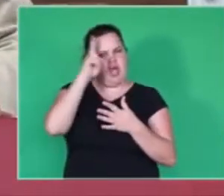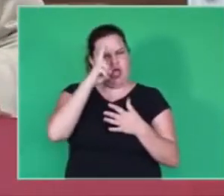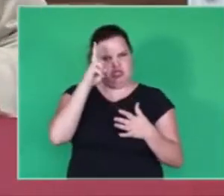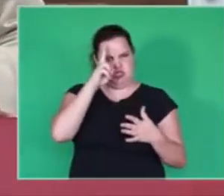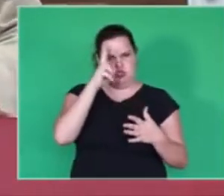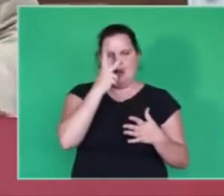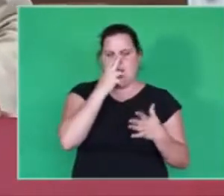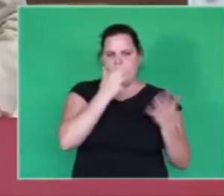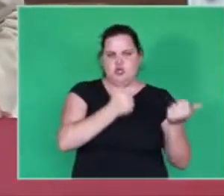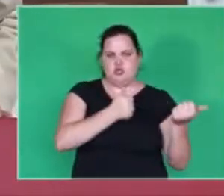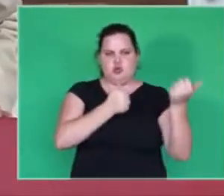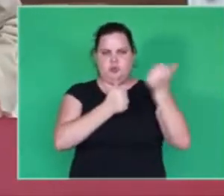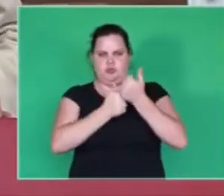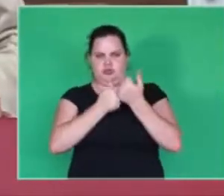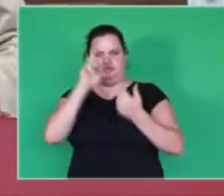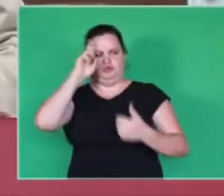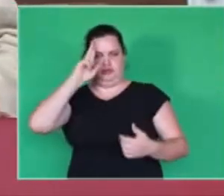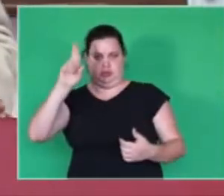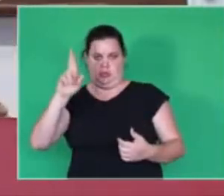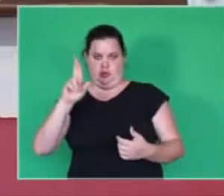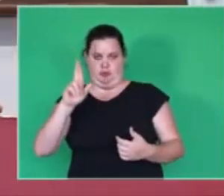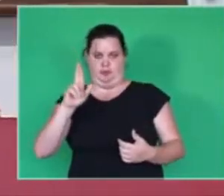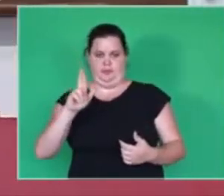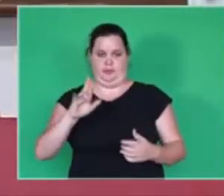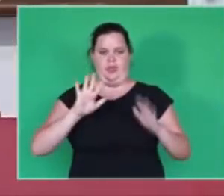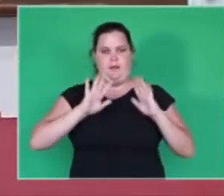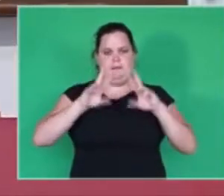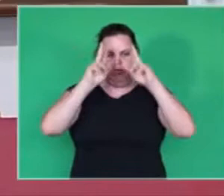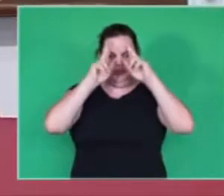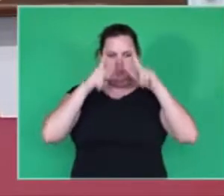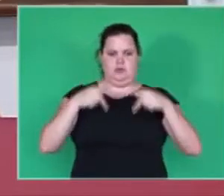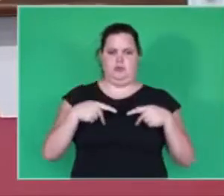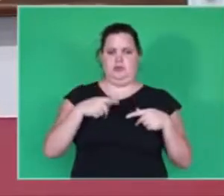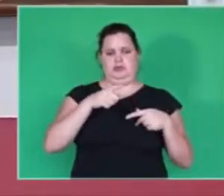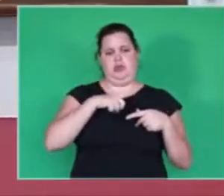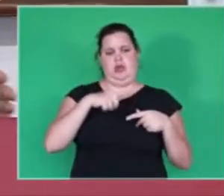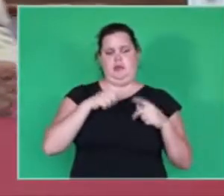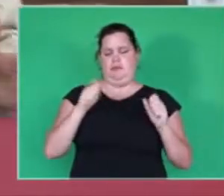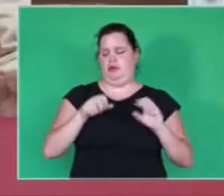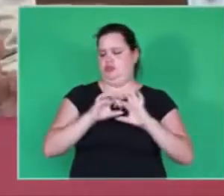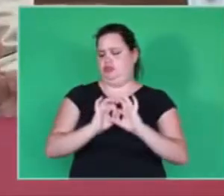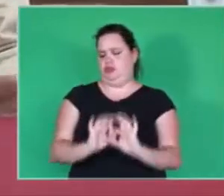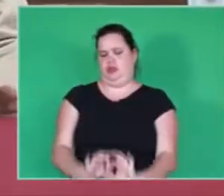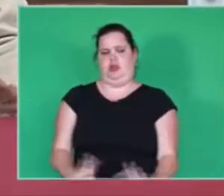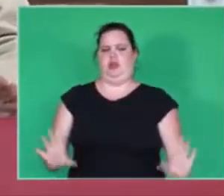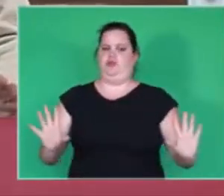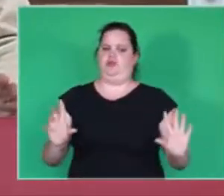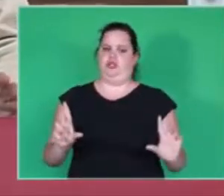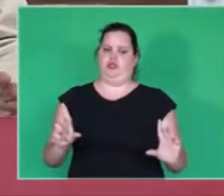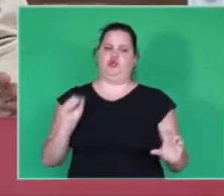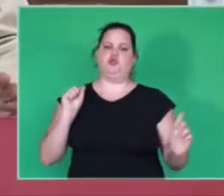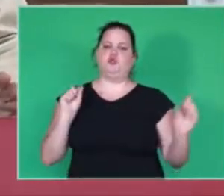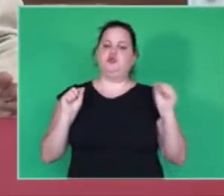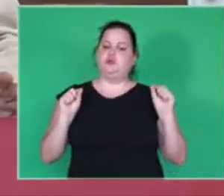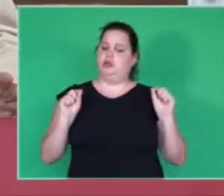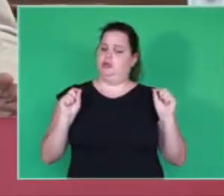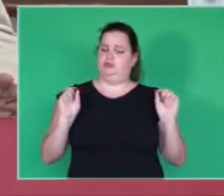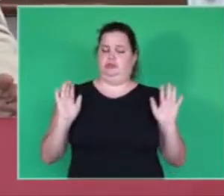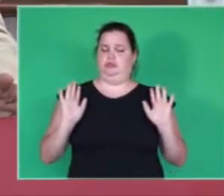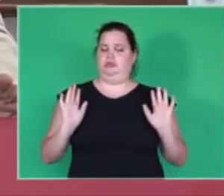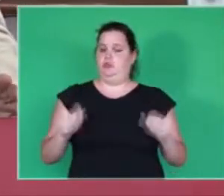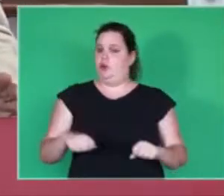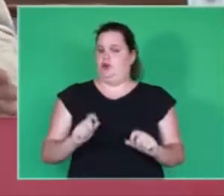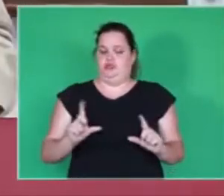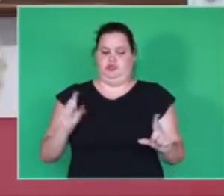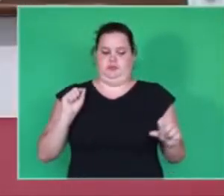that was of the Lord. God wanted to transmit, but man has his free will. Therefore, it enters to change